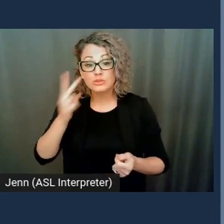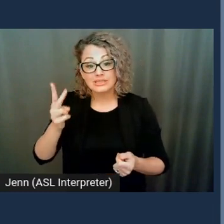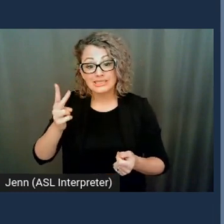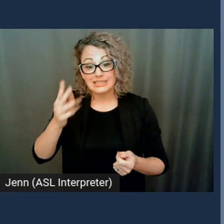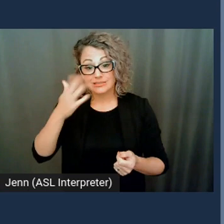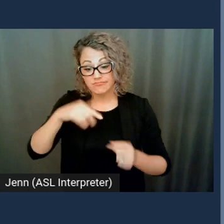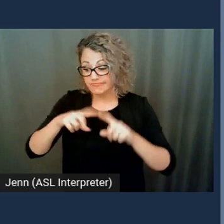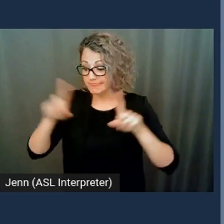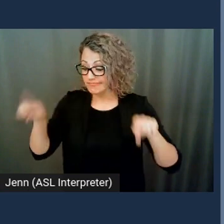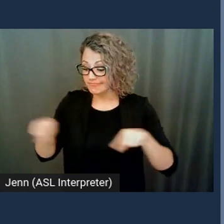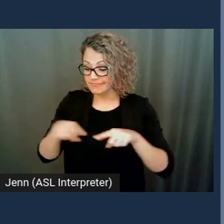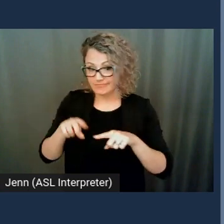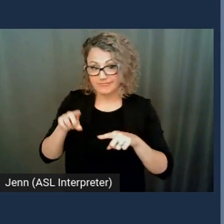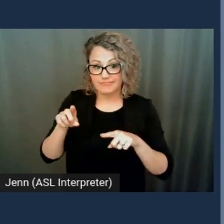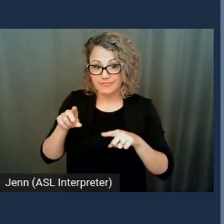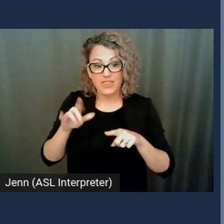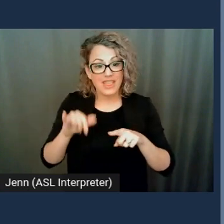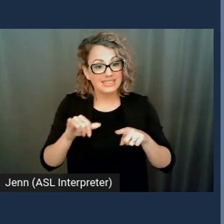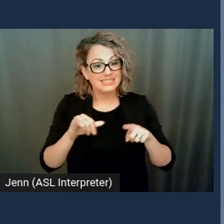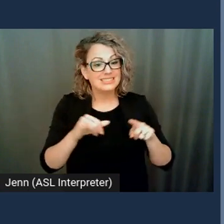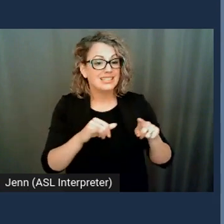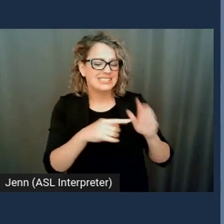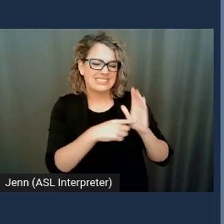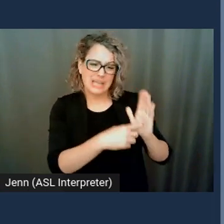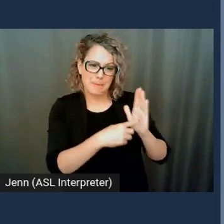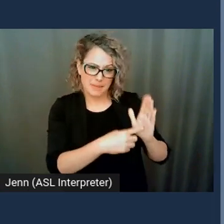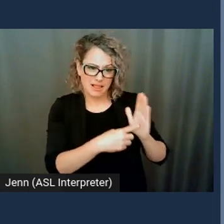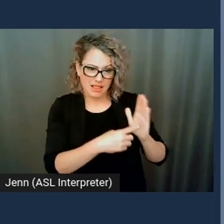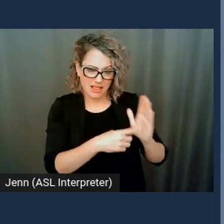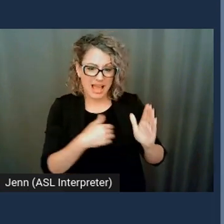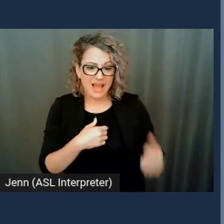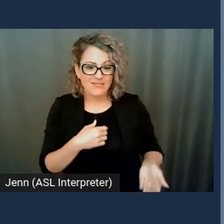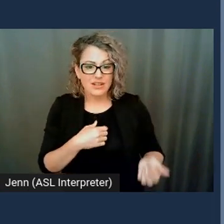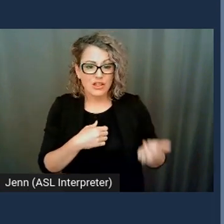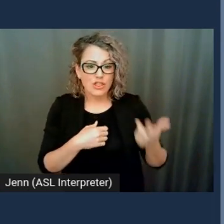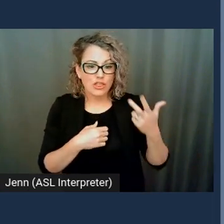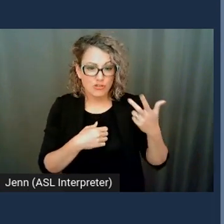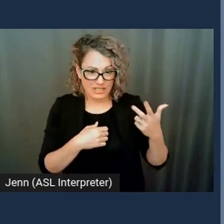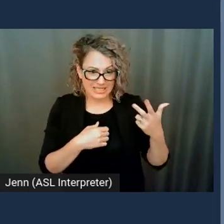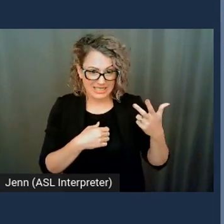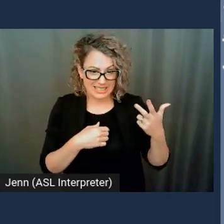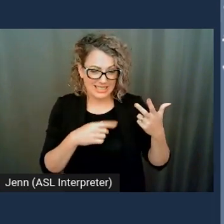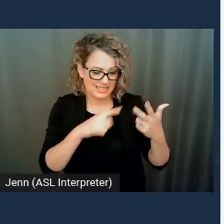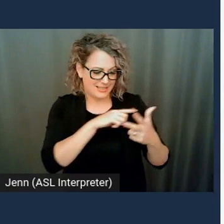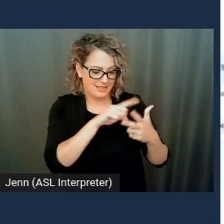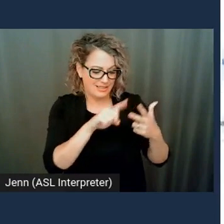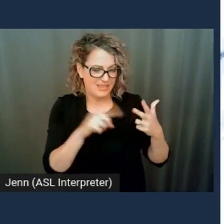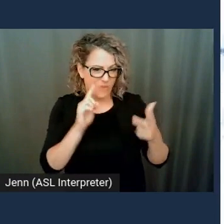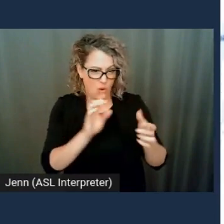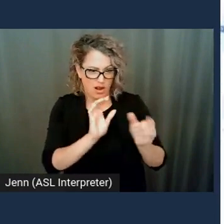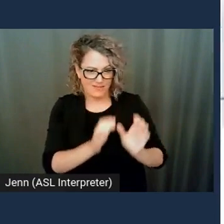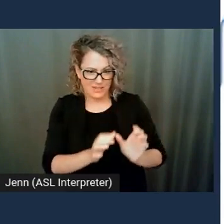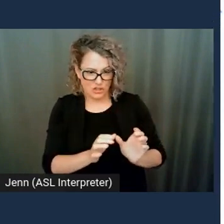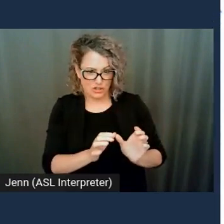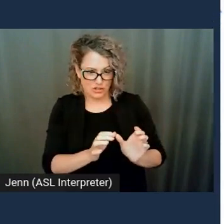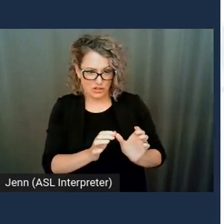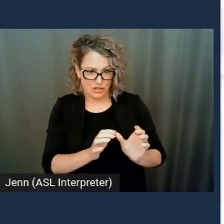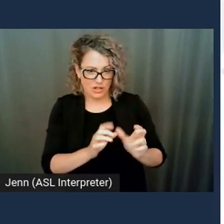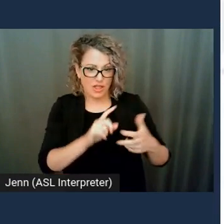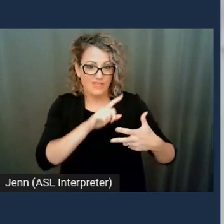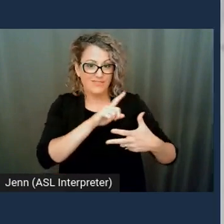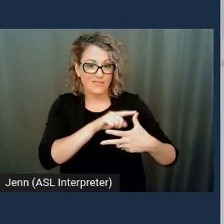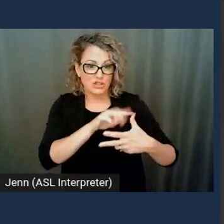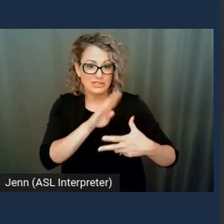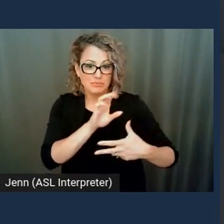is a sample contact flow. There are 3 blocks needed for configuring Voice ID. The first block is the